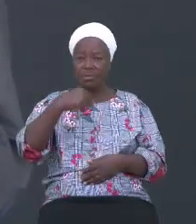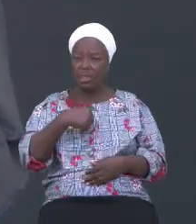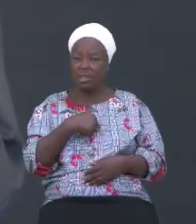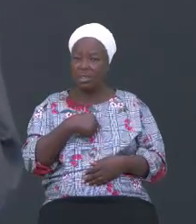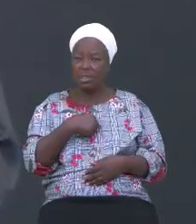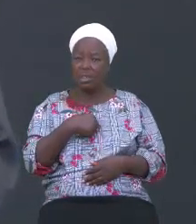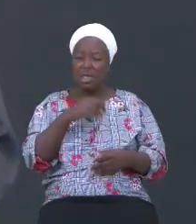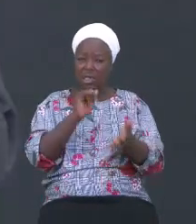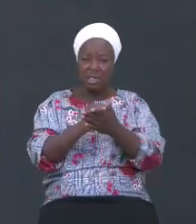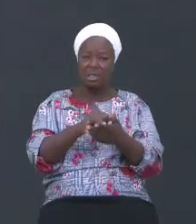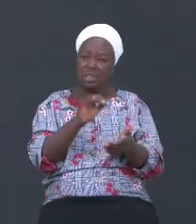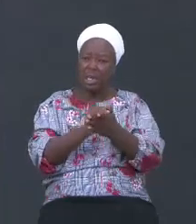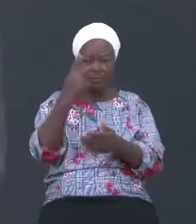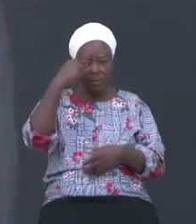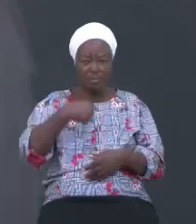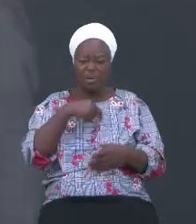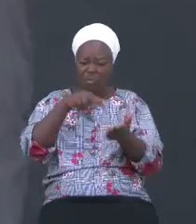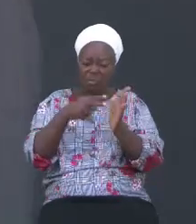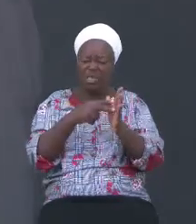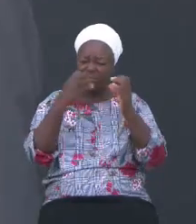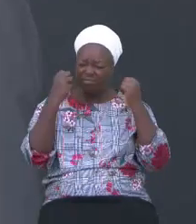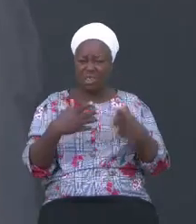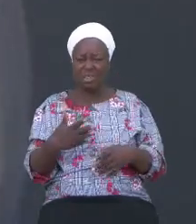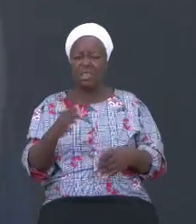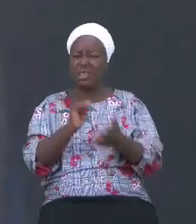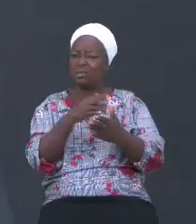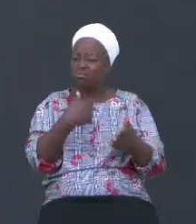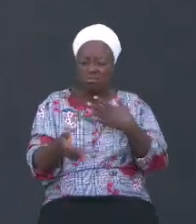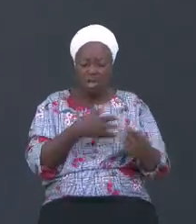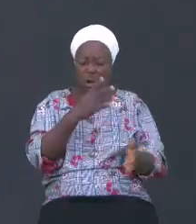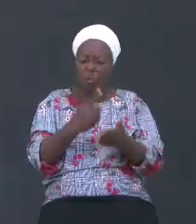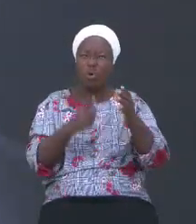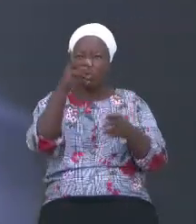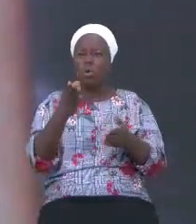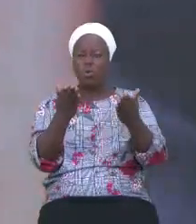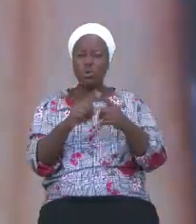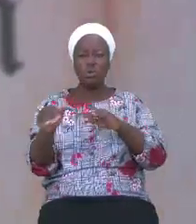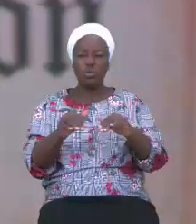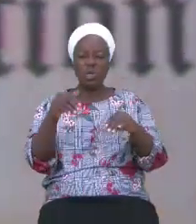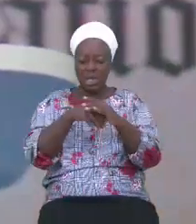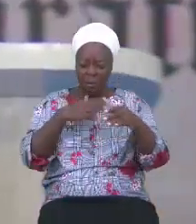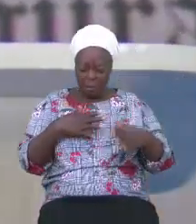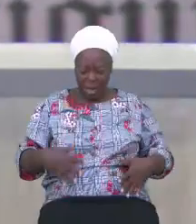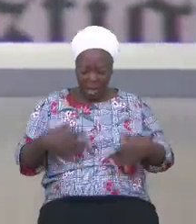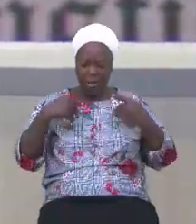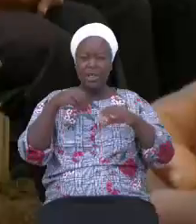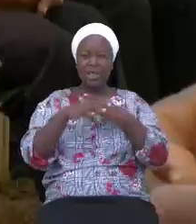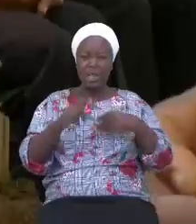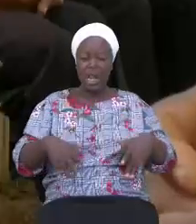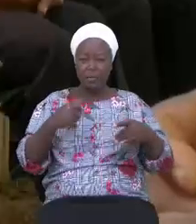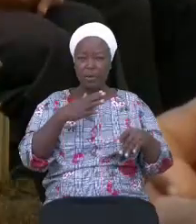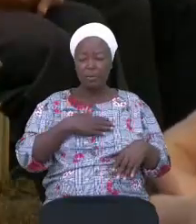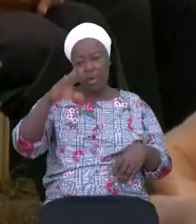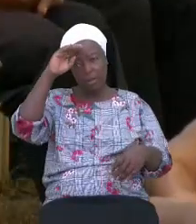a lot. That whatever God wants to do in my life, in the life of my brother there, in